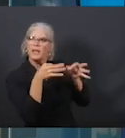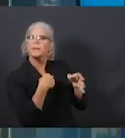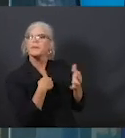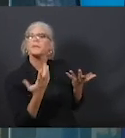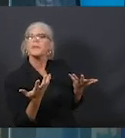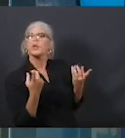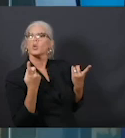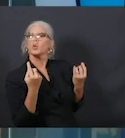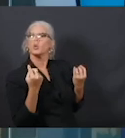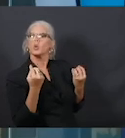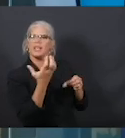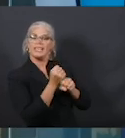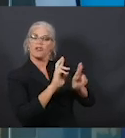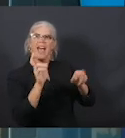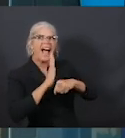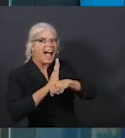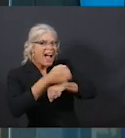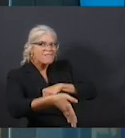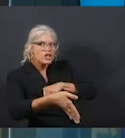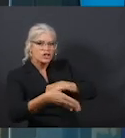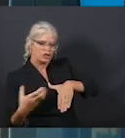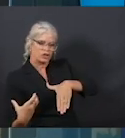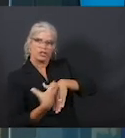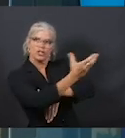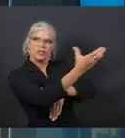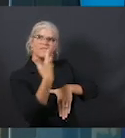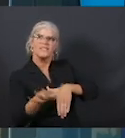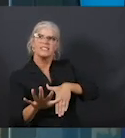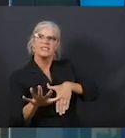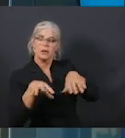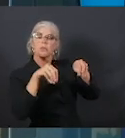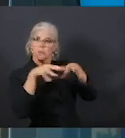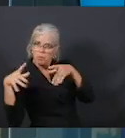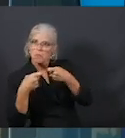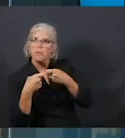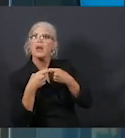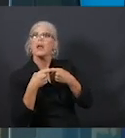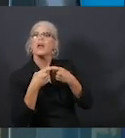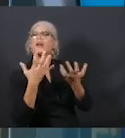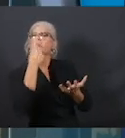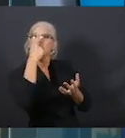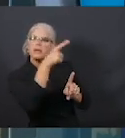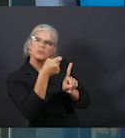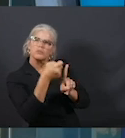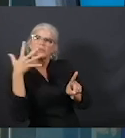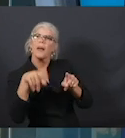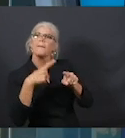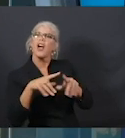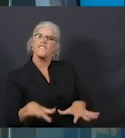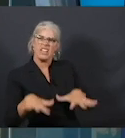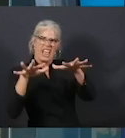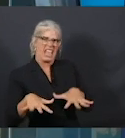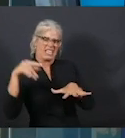get ready for after the storm to restore power, and then talk a little bit more about these flood control devices.